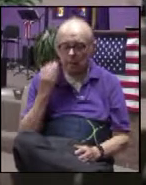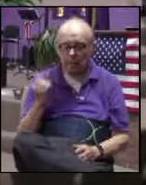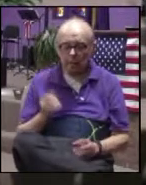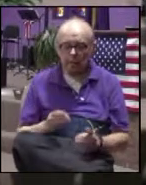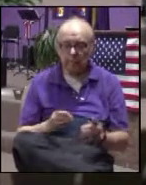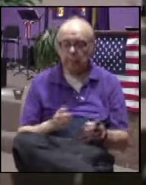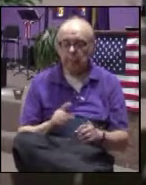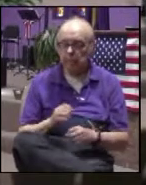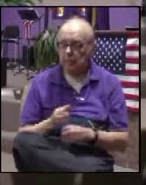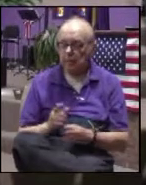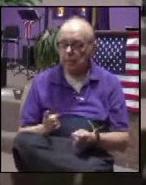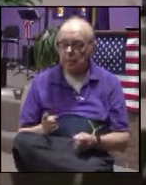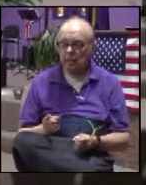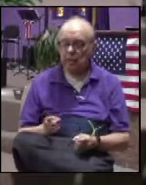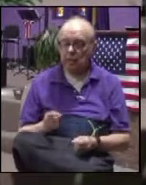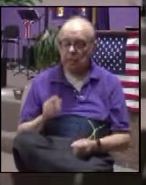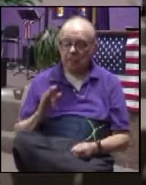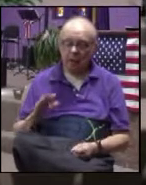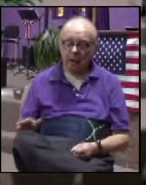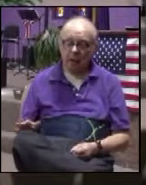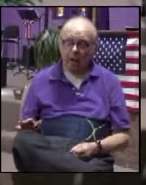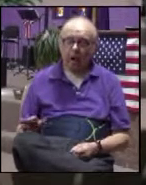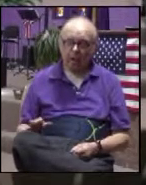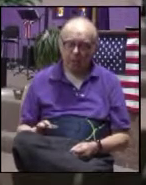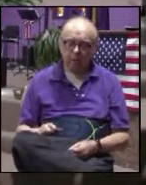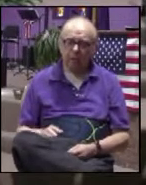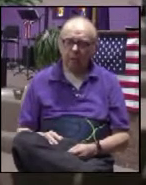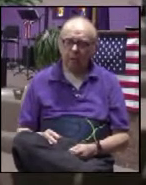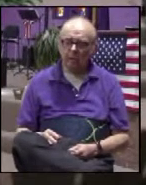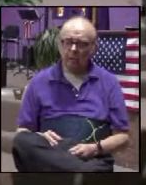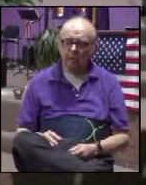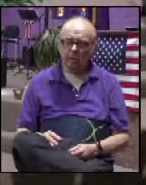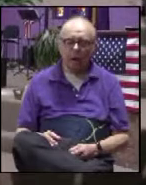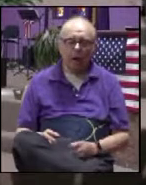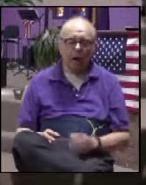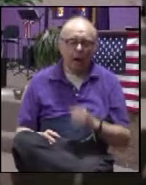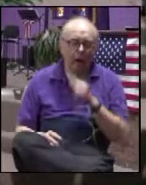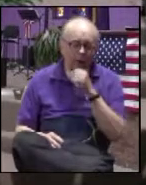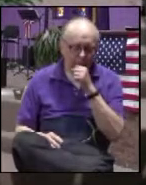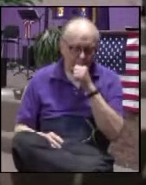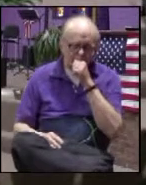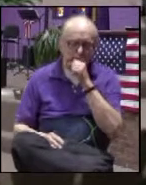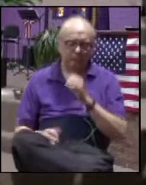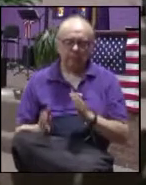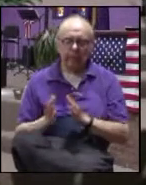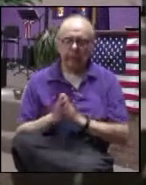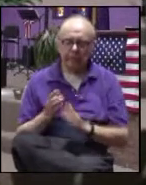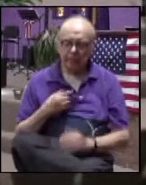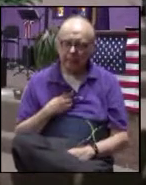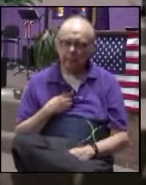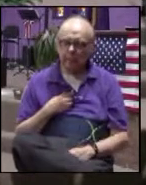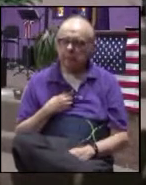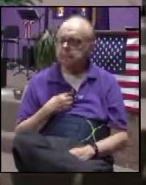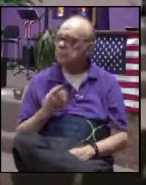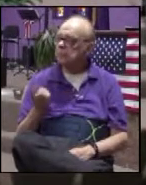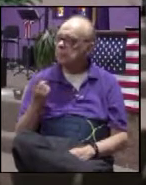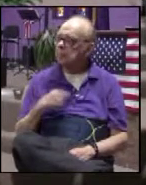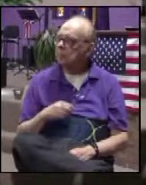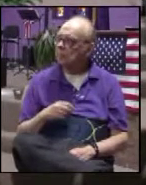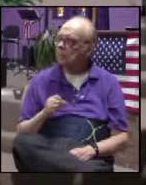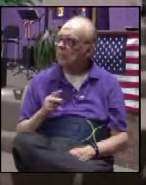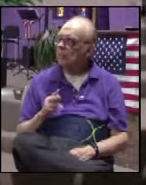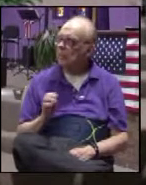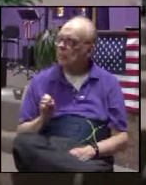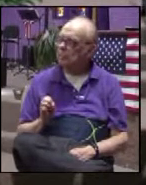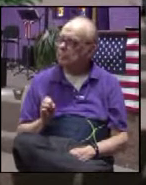can make is a little child. Ask Dave. Ask Sue. The comment from Sue was, and